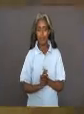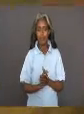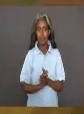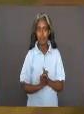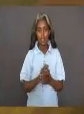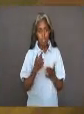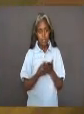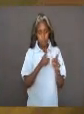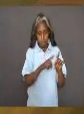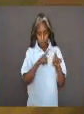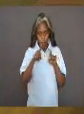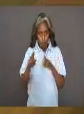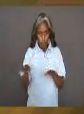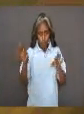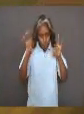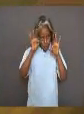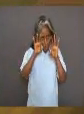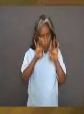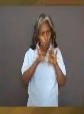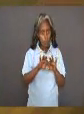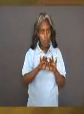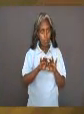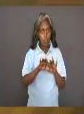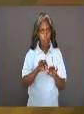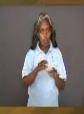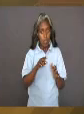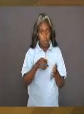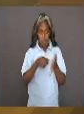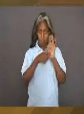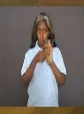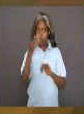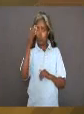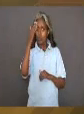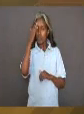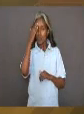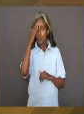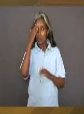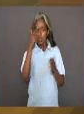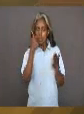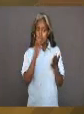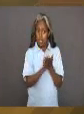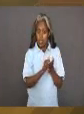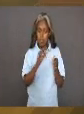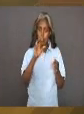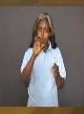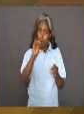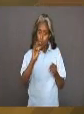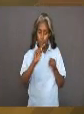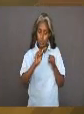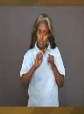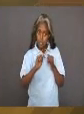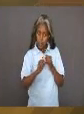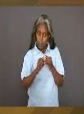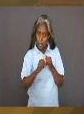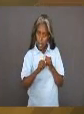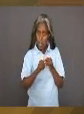It is also important for us to know that coterminal angles have